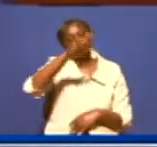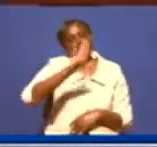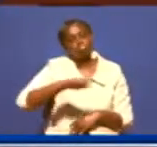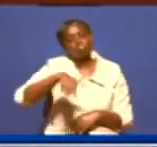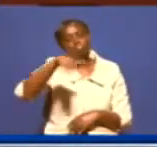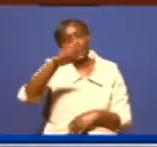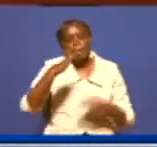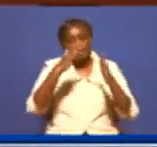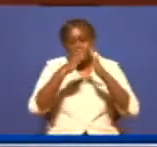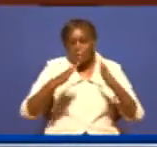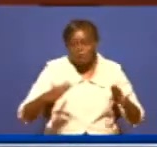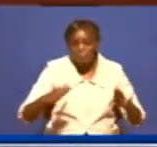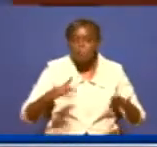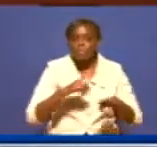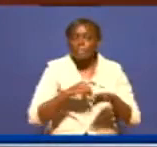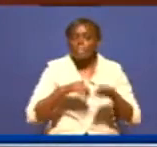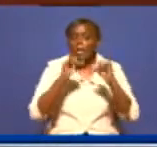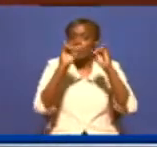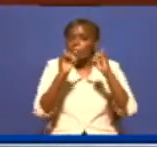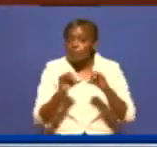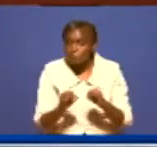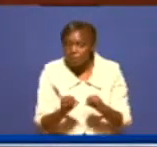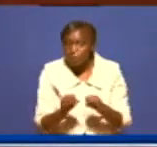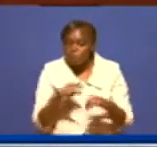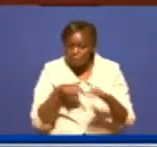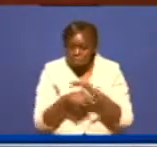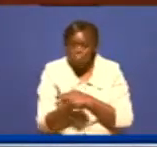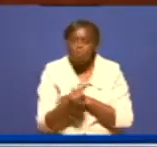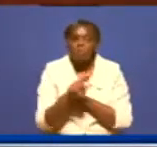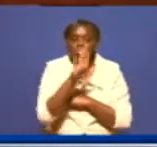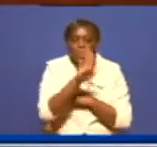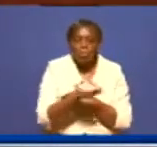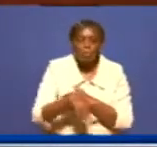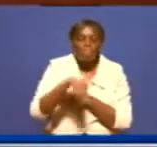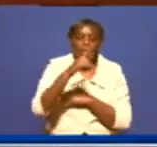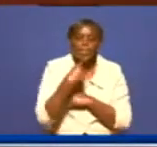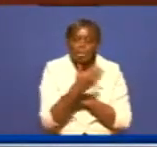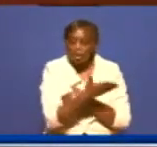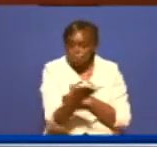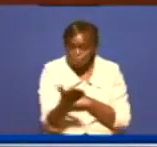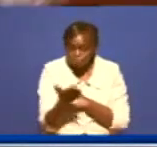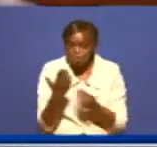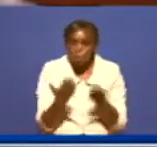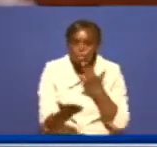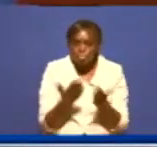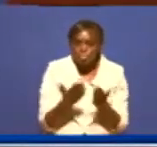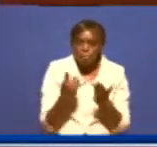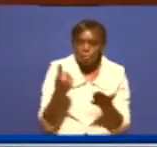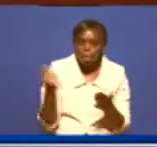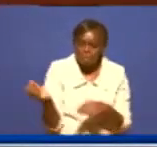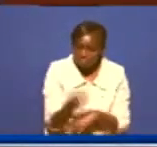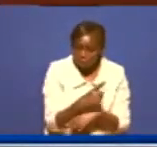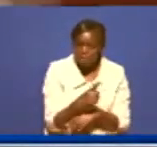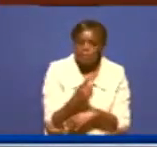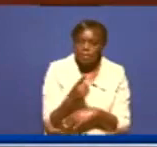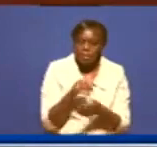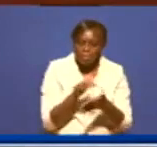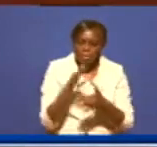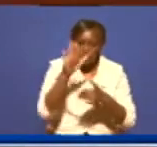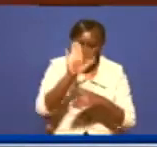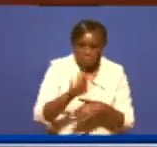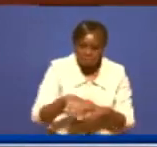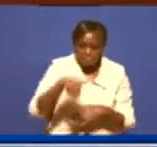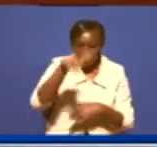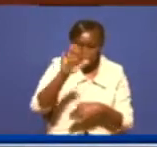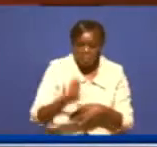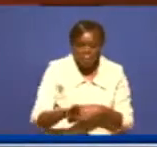move in, because maybe urgency, you move to the property, and they tell you, maybe in 1 month time, I will send a painter to come